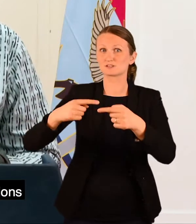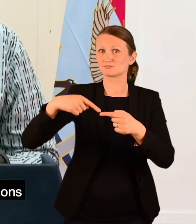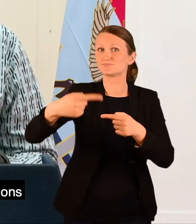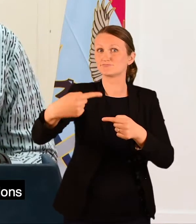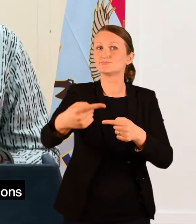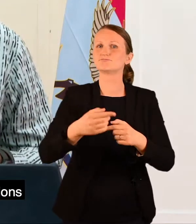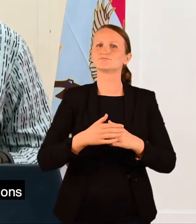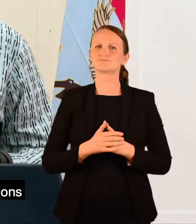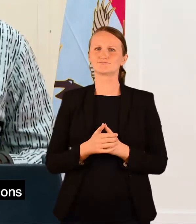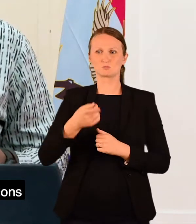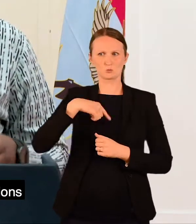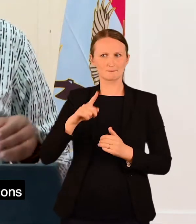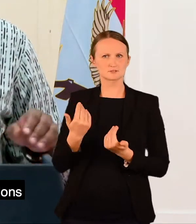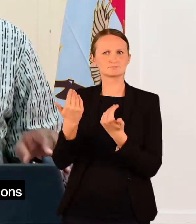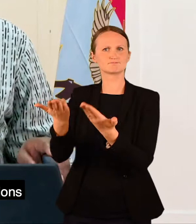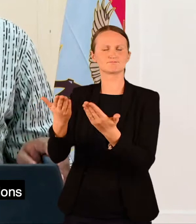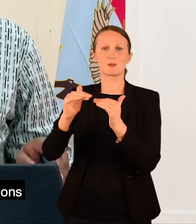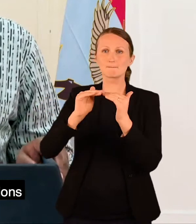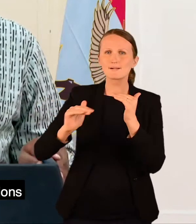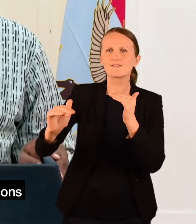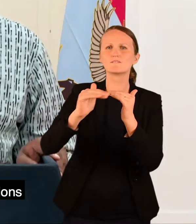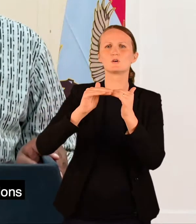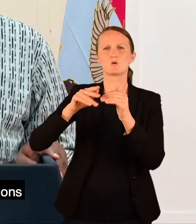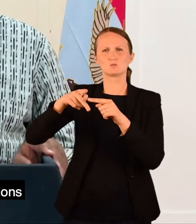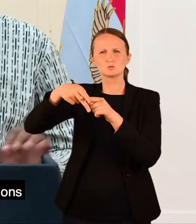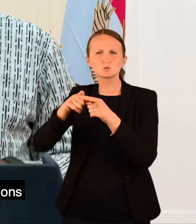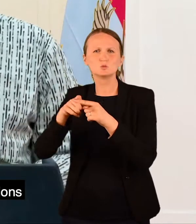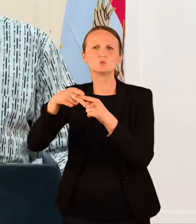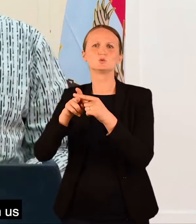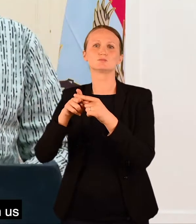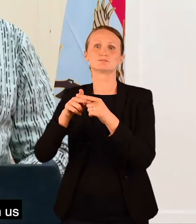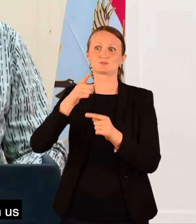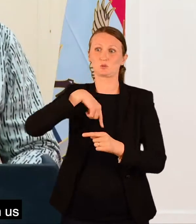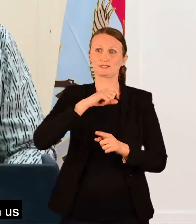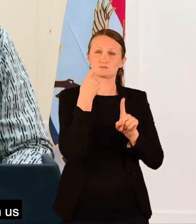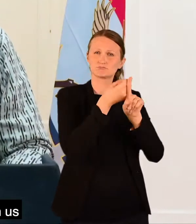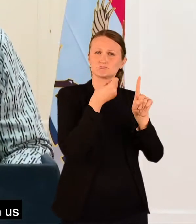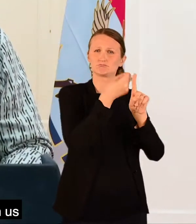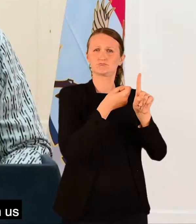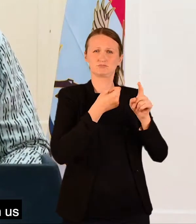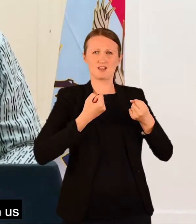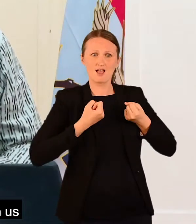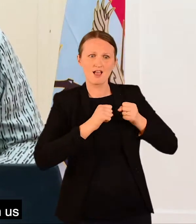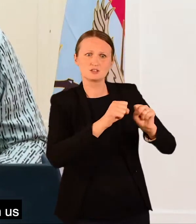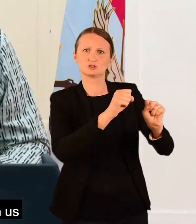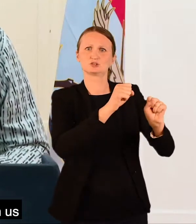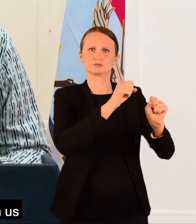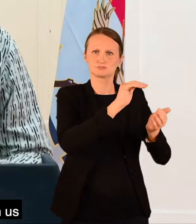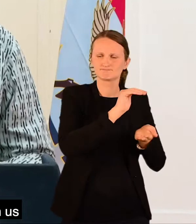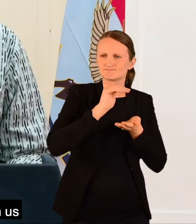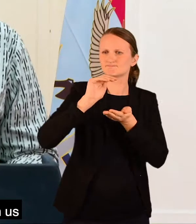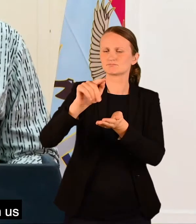those generations with the platforms and tools with which to take the baton from